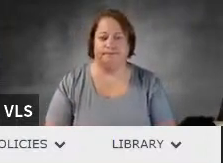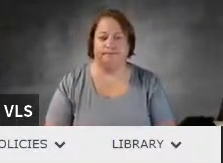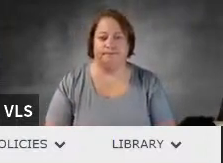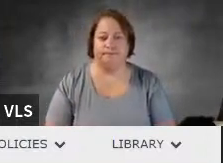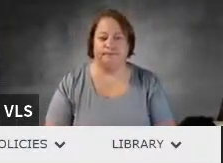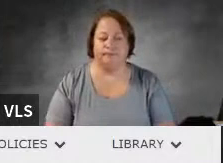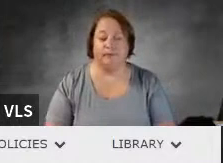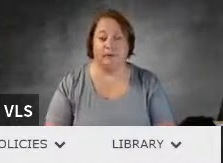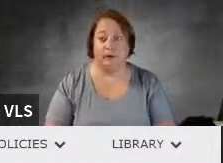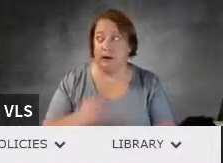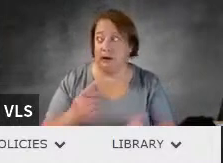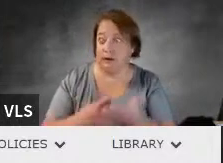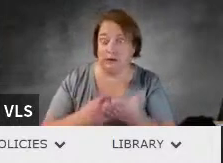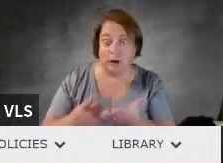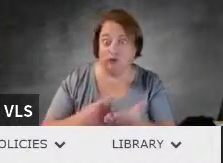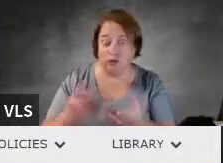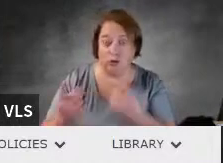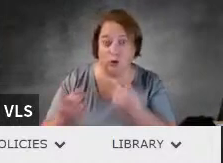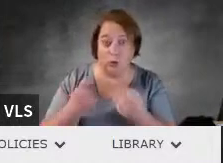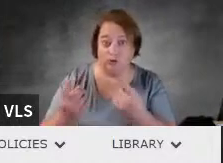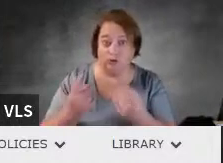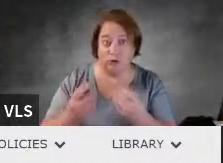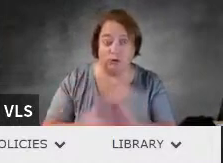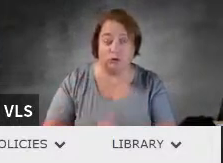Is there any discussion or question?